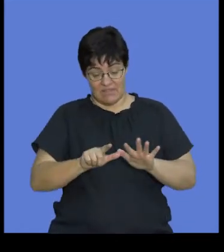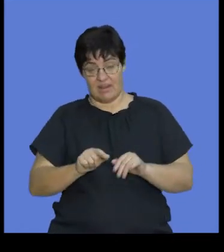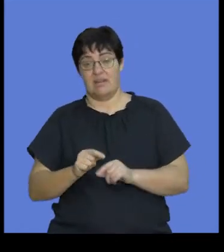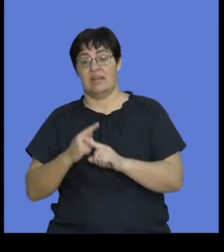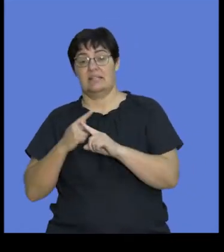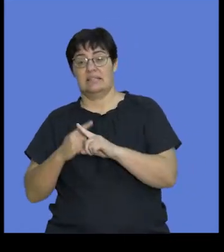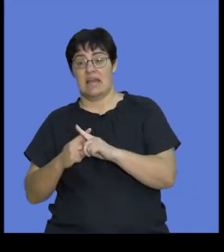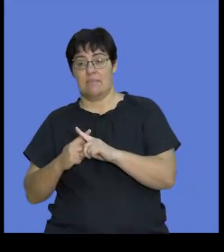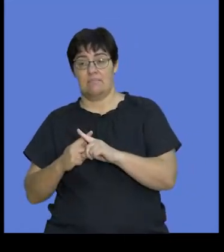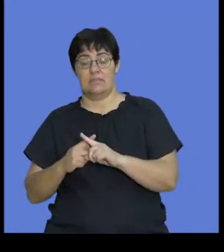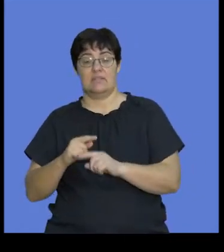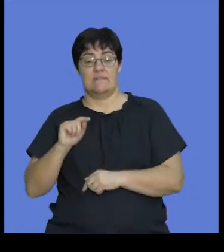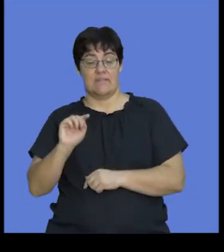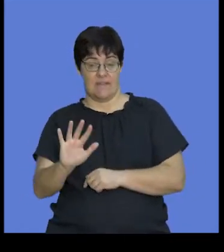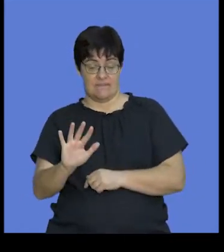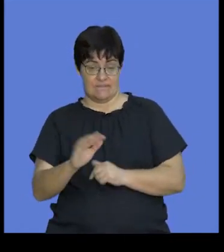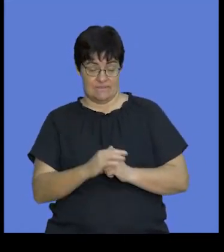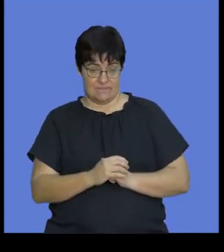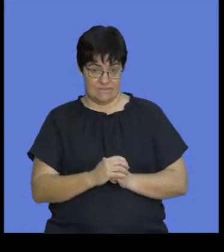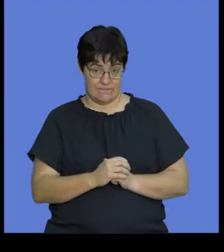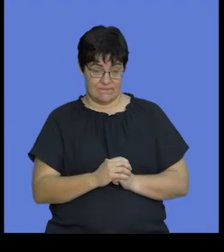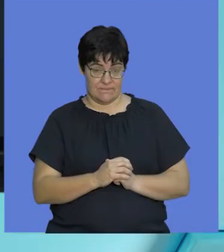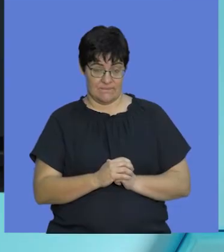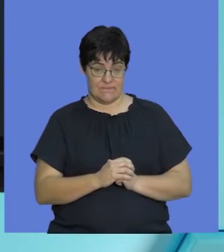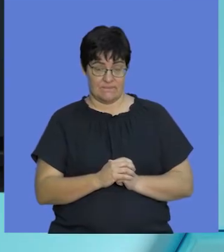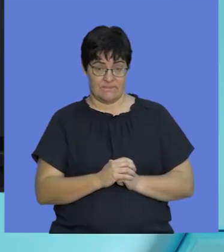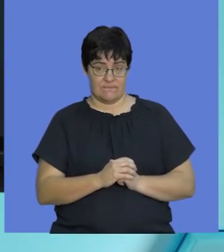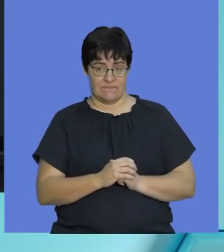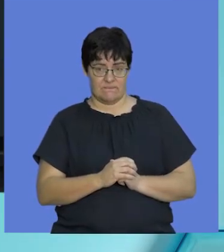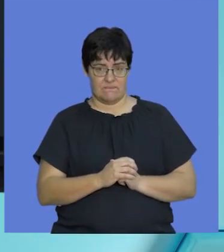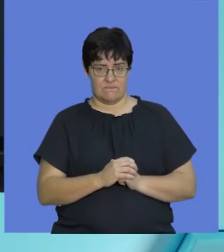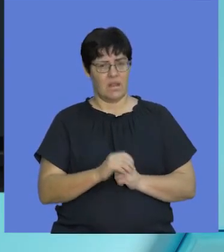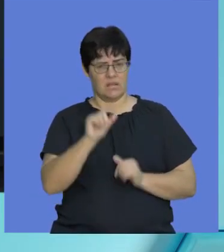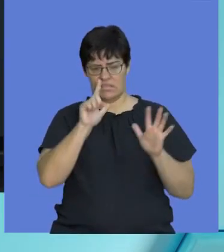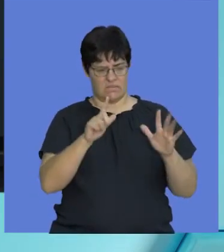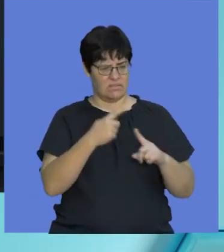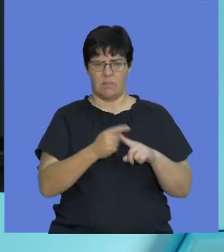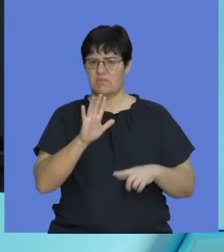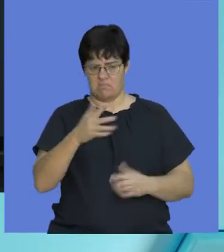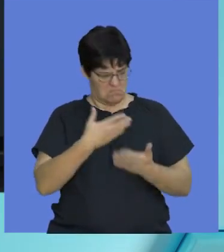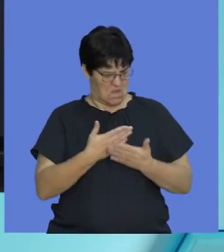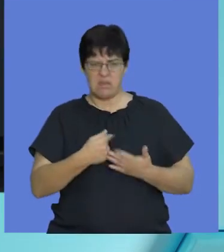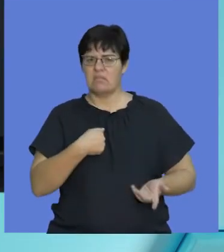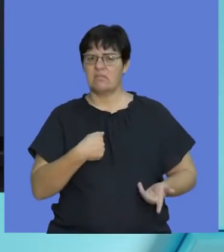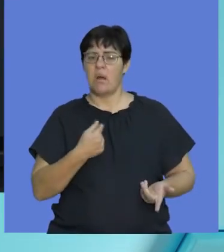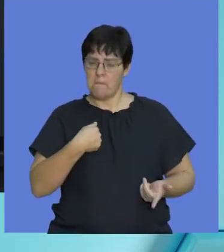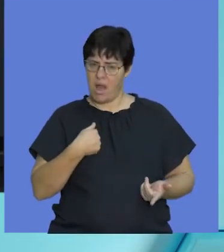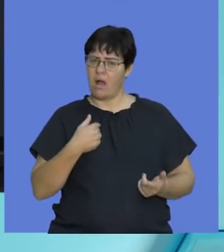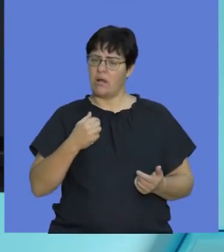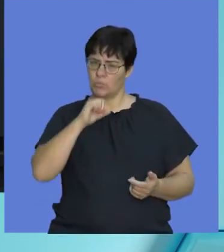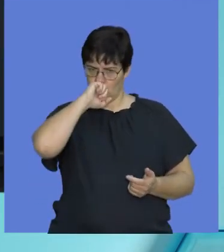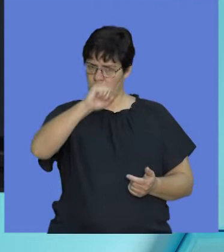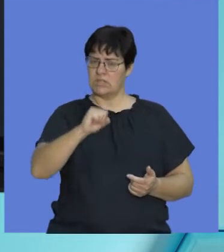velocity is 5. Now, I can do 7 times 5 because I like